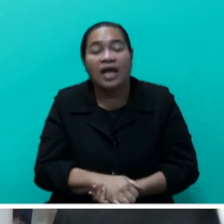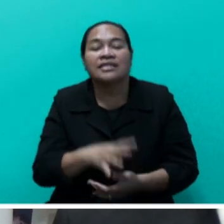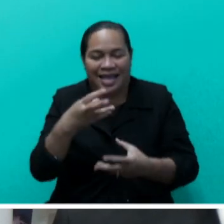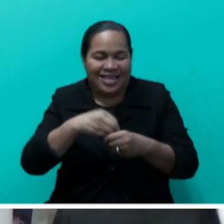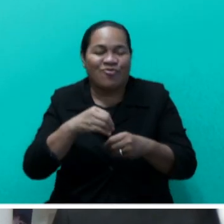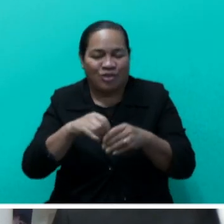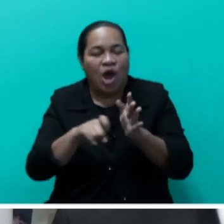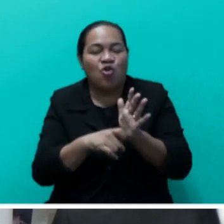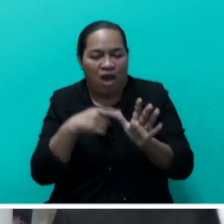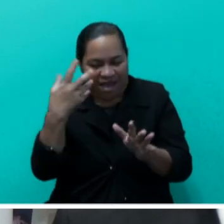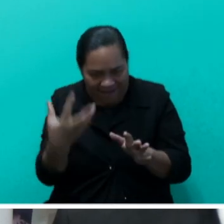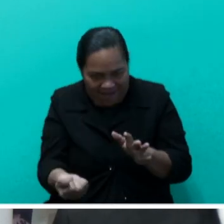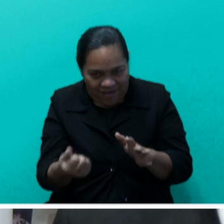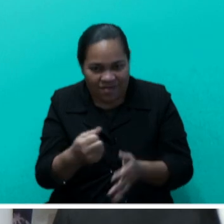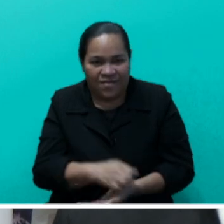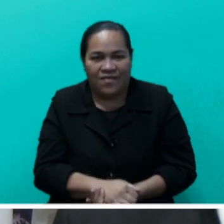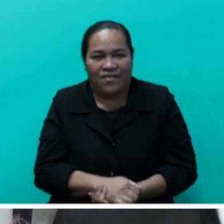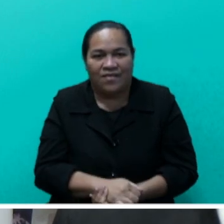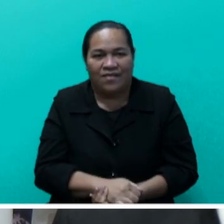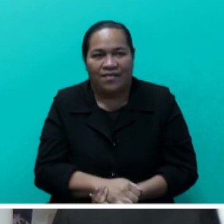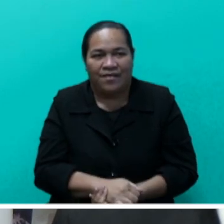Ra. So